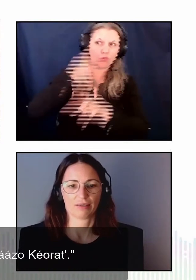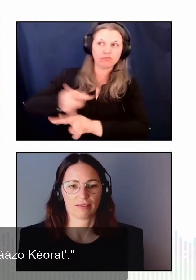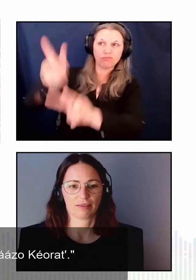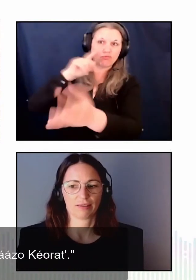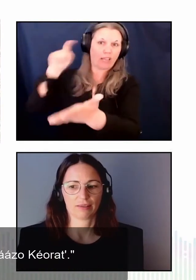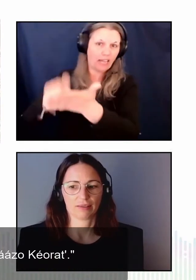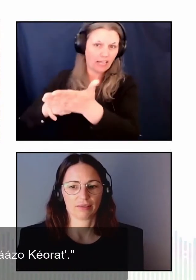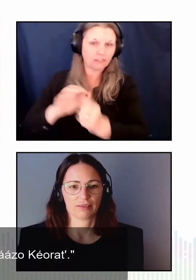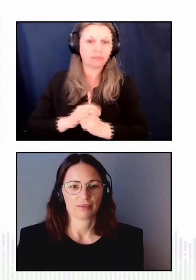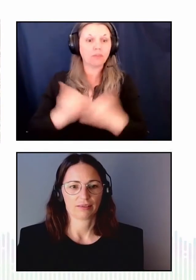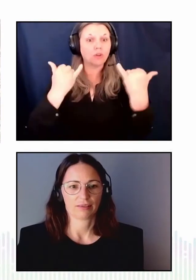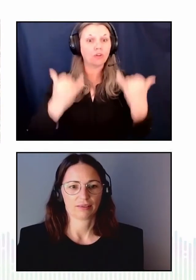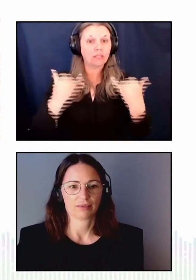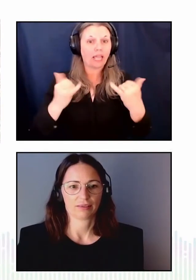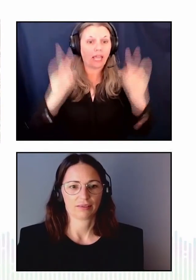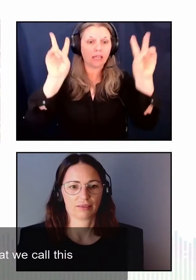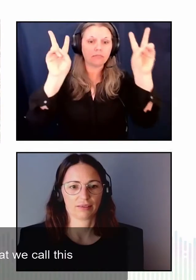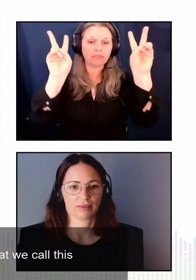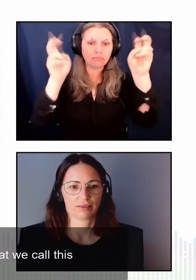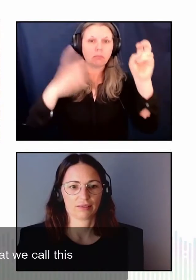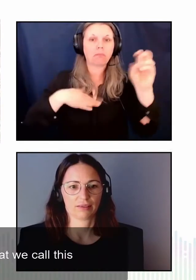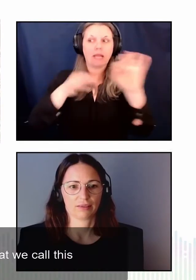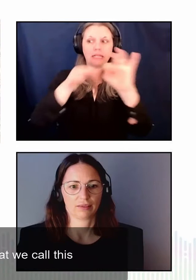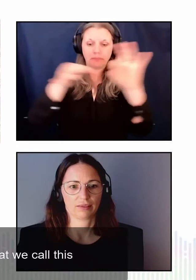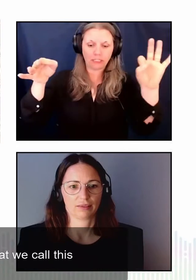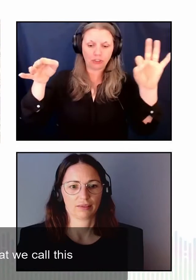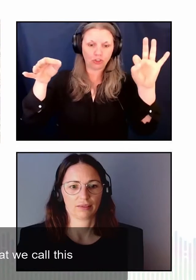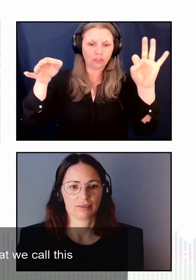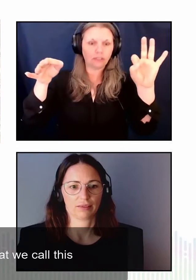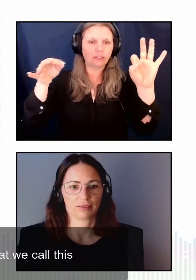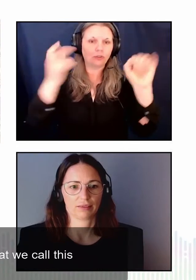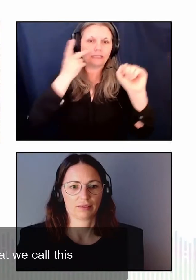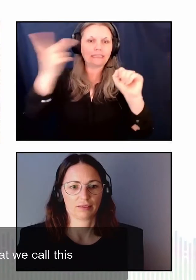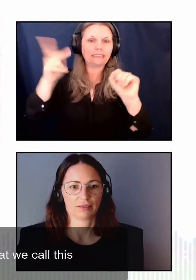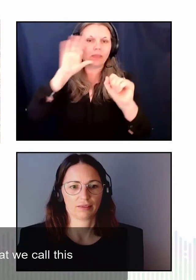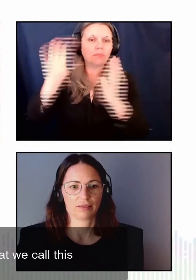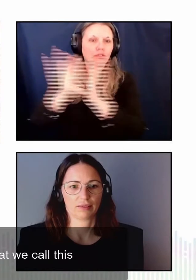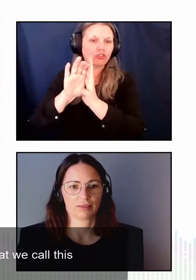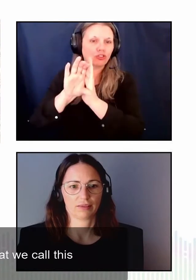my speech is Yazon Kerati. As you can see from the picture posted, that